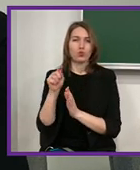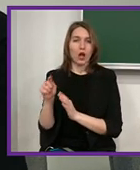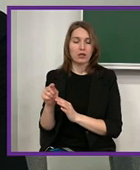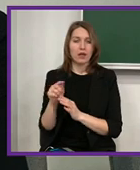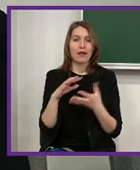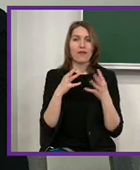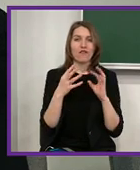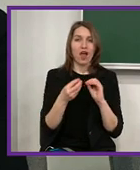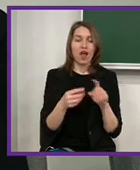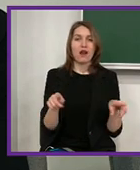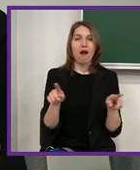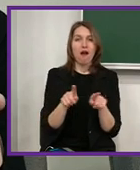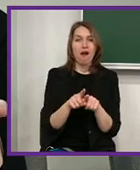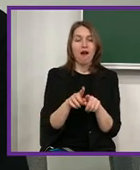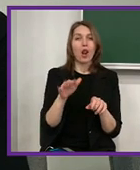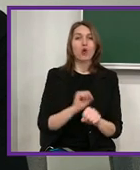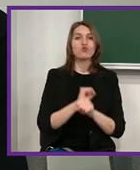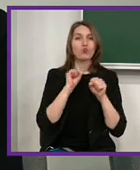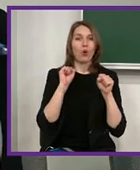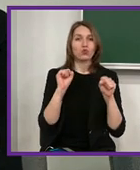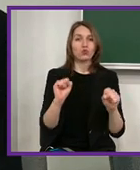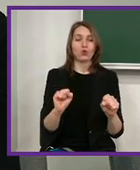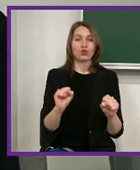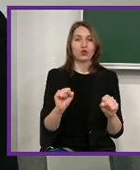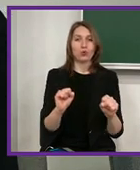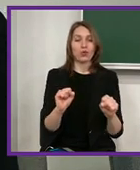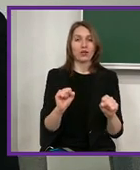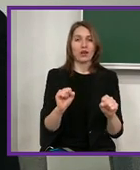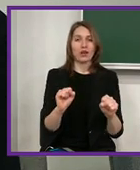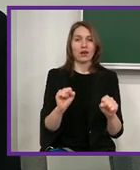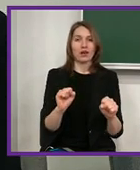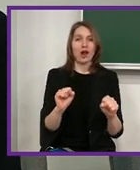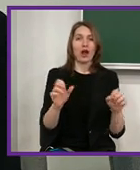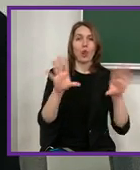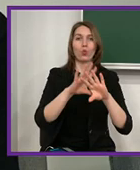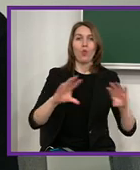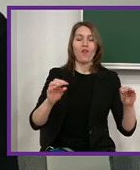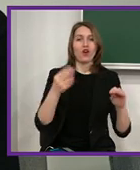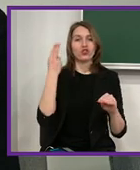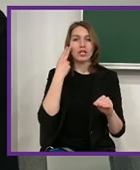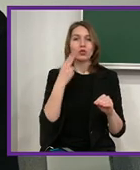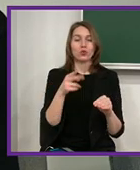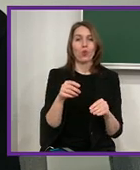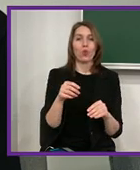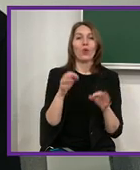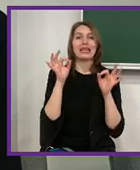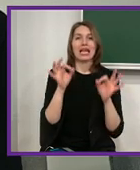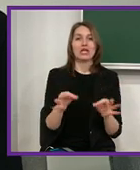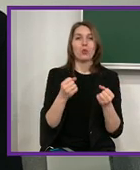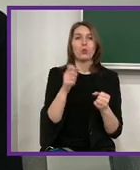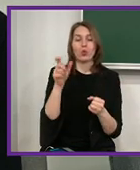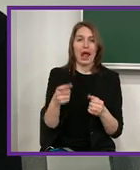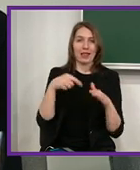of protected and taken care of in that process. Mm. And I'll give one practical example of that. For